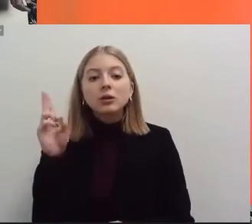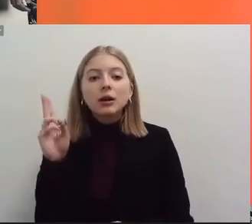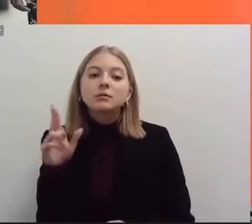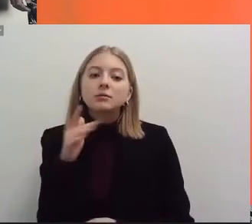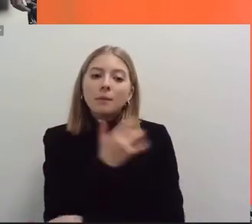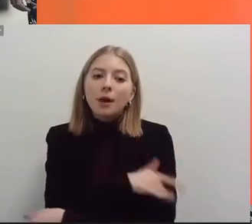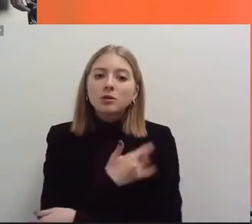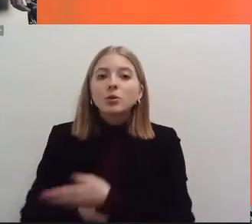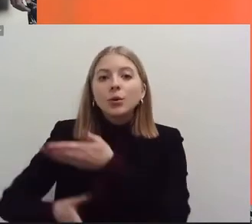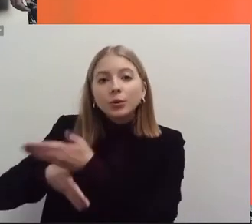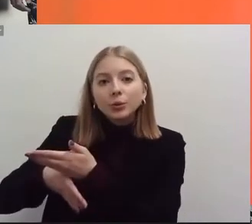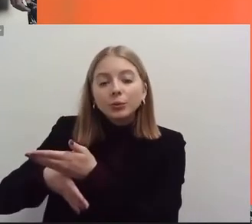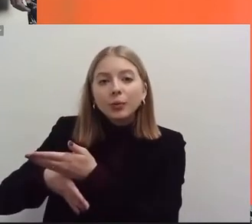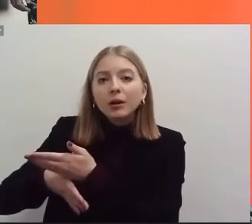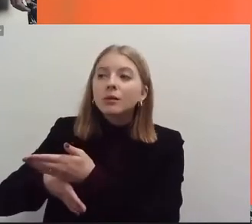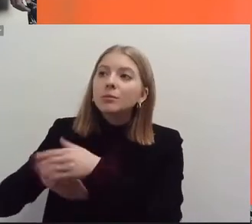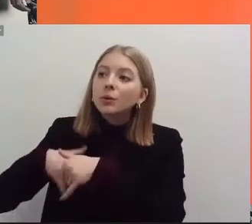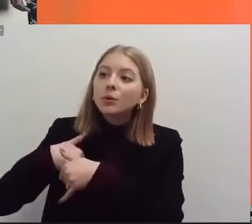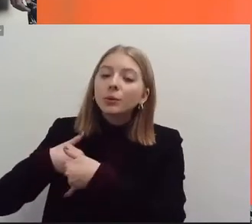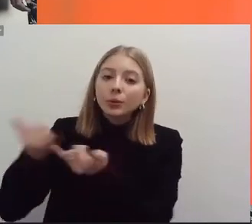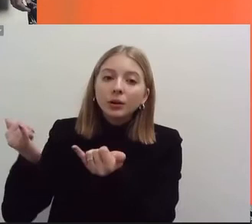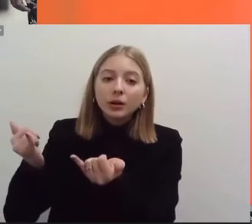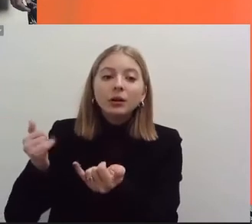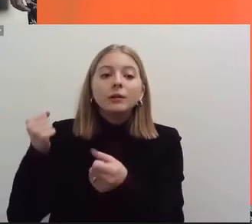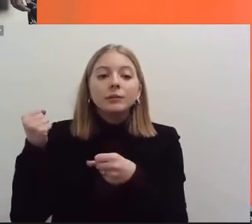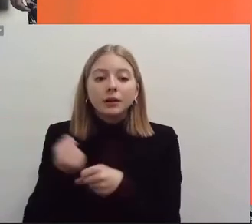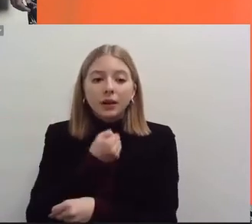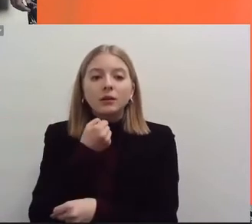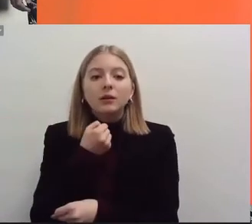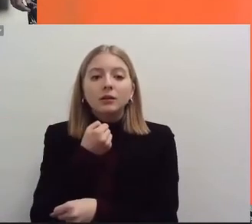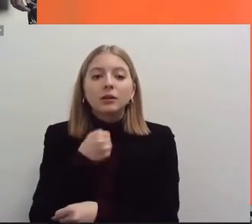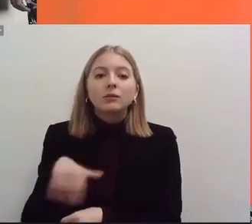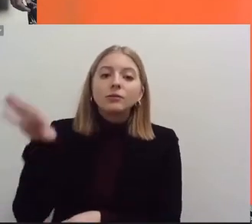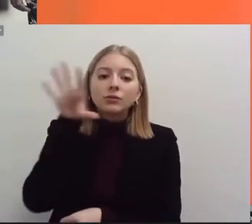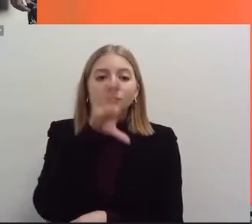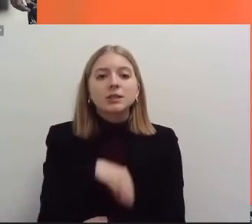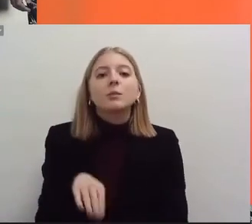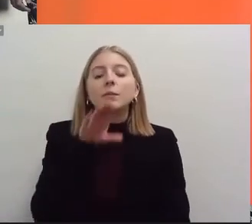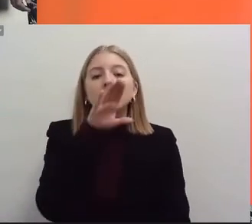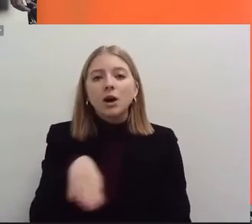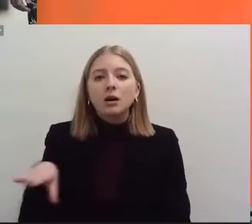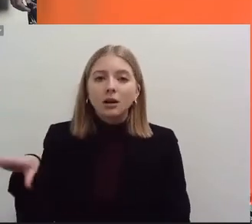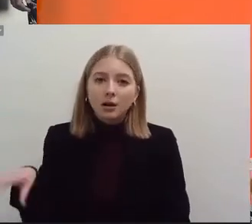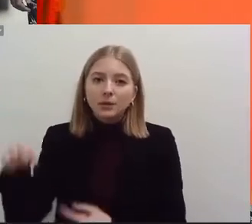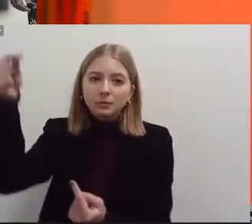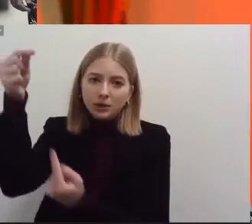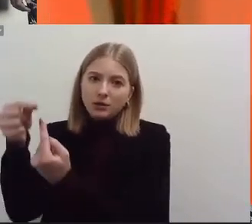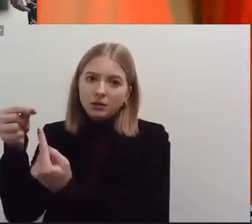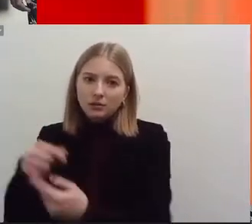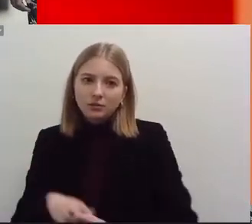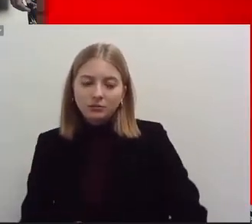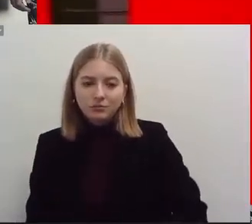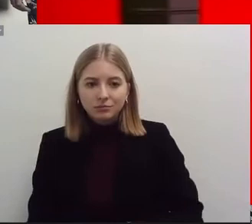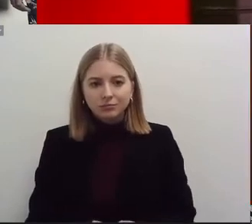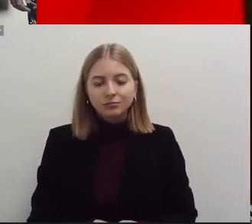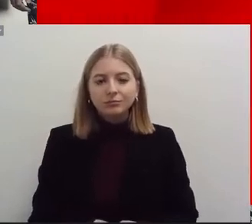available for every children in need. So that's the thing. That's wonderful. Great answer. And there